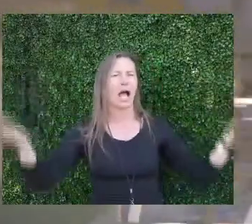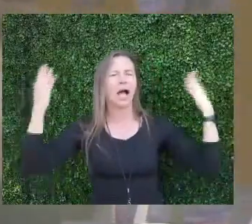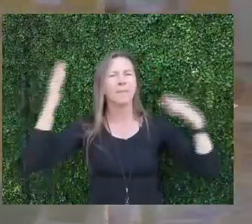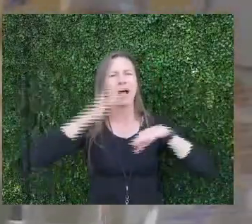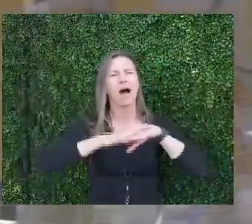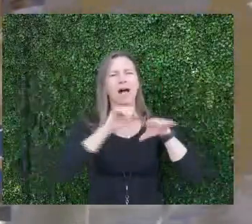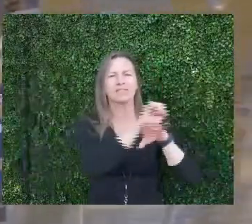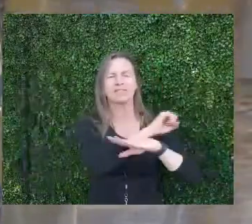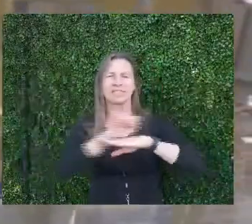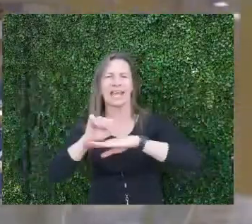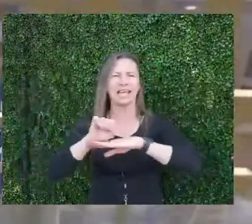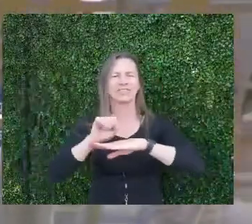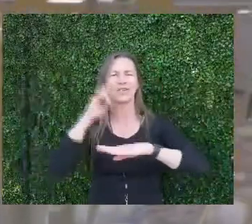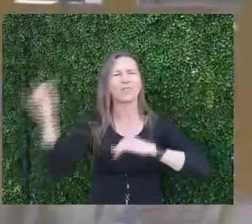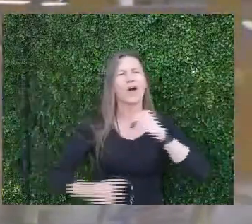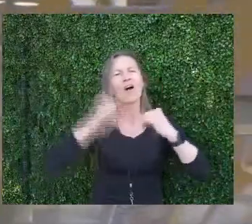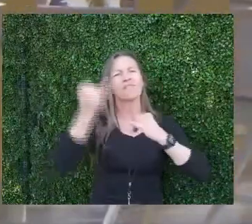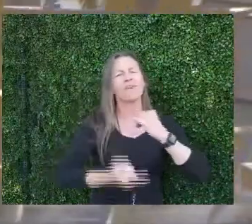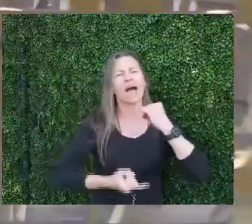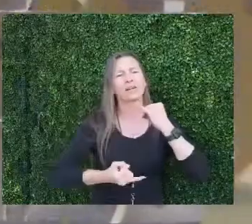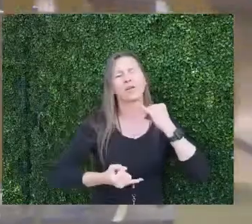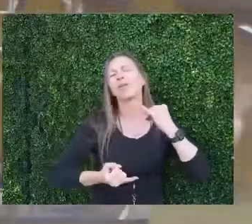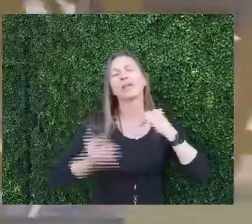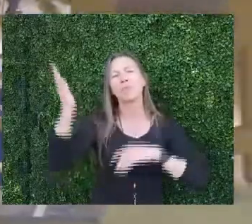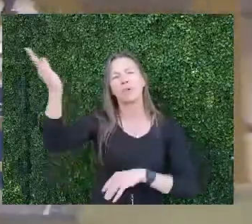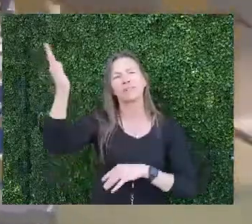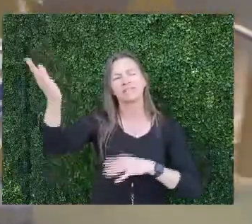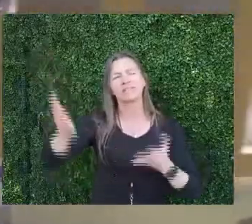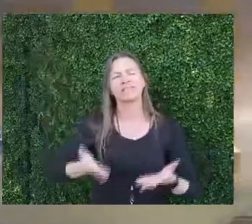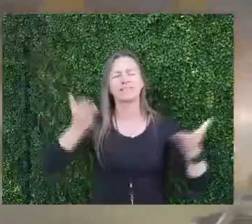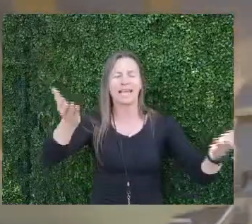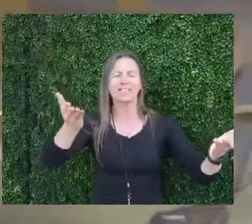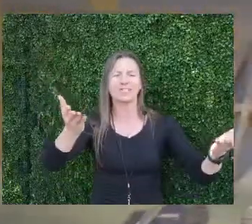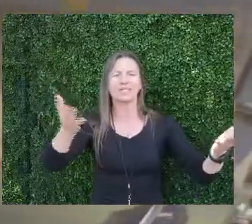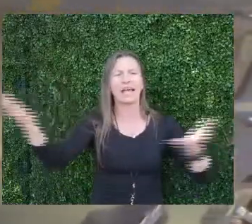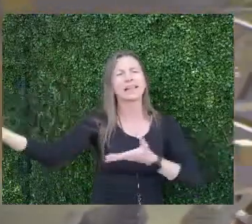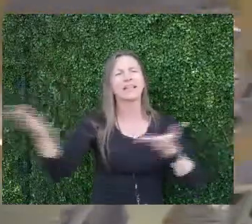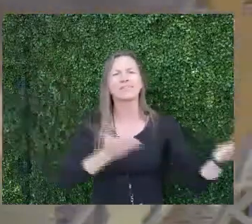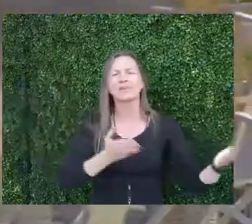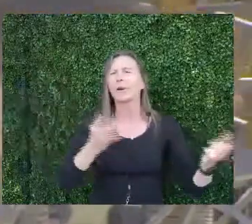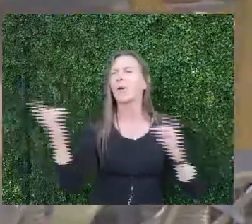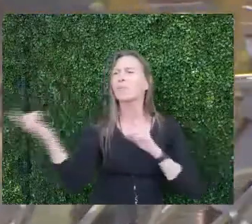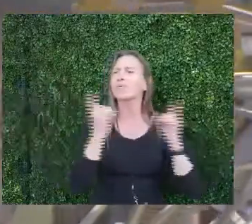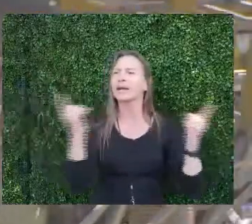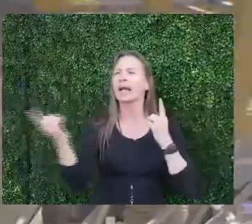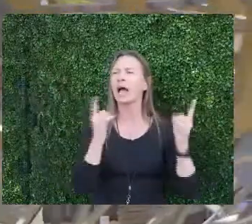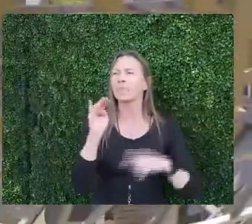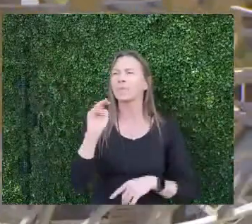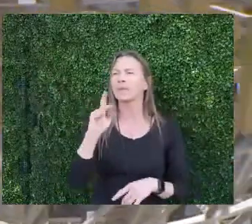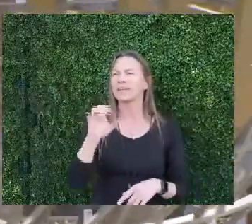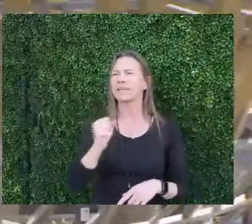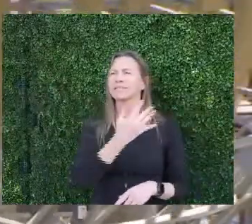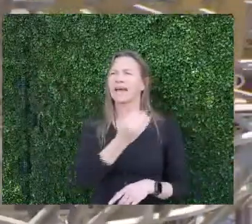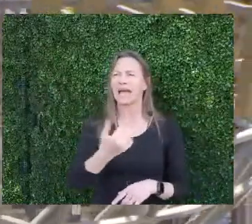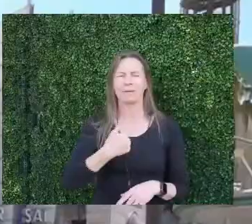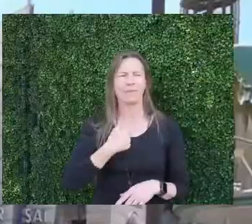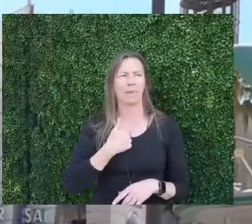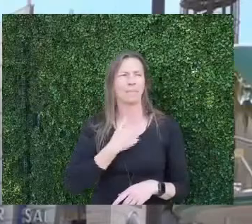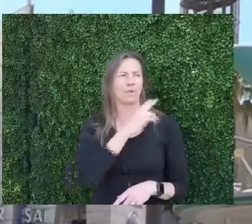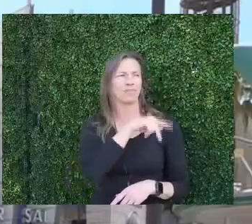final presentation. And let's bring those minions up. And my personal negotiator,